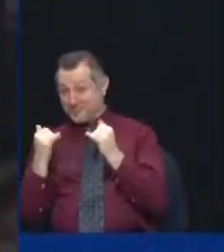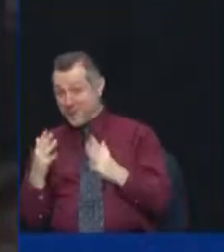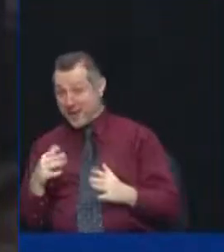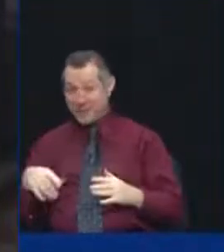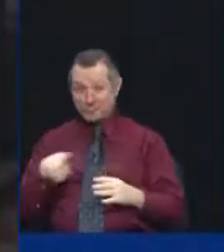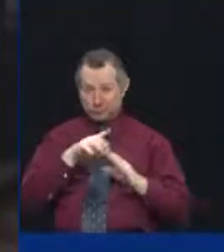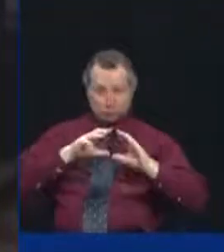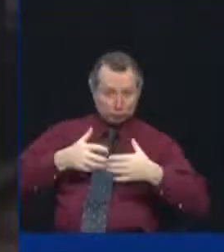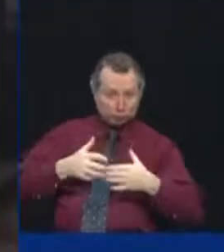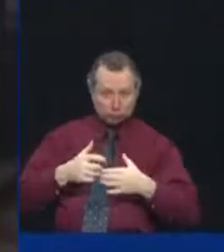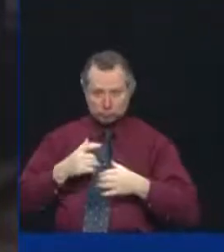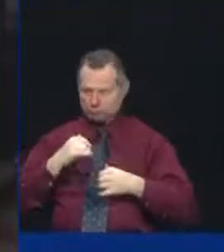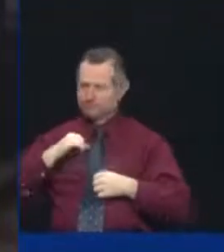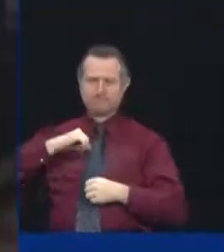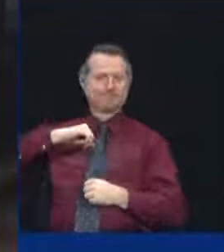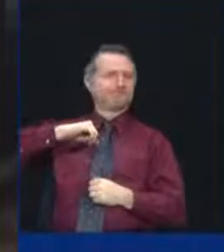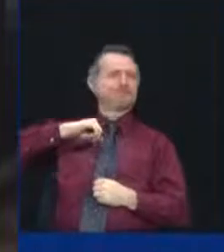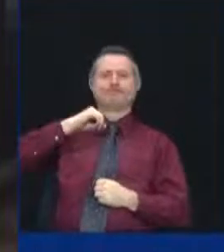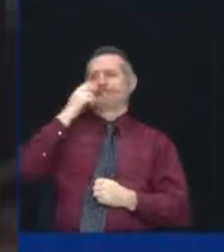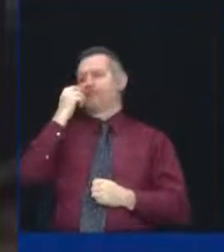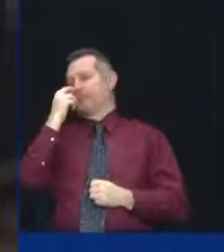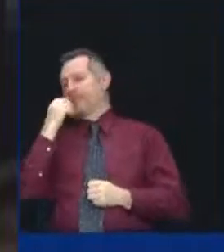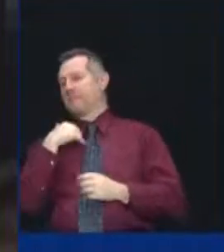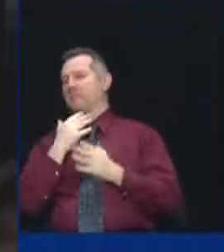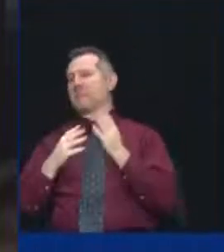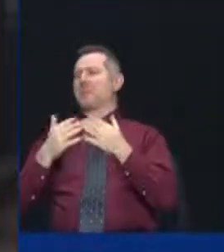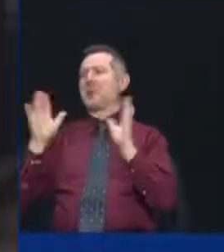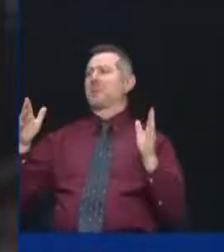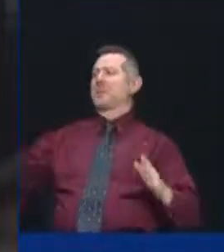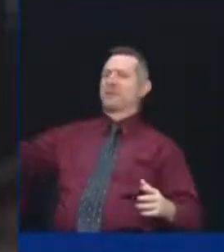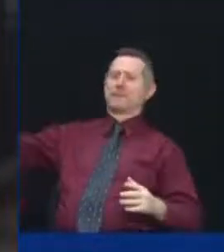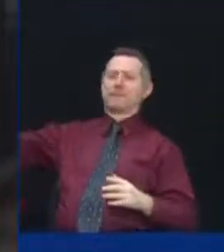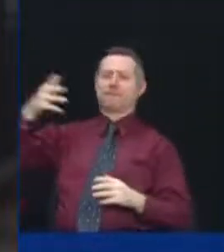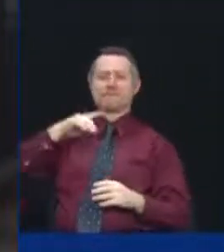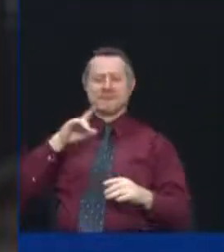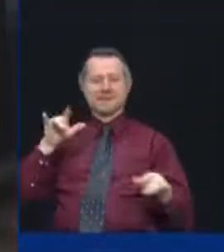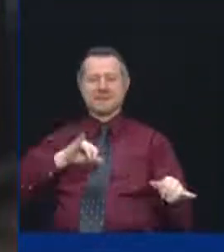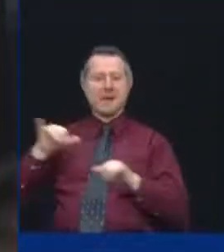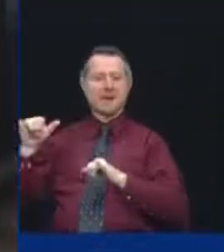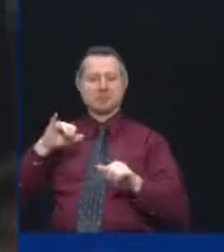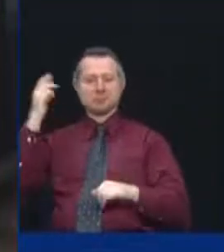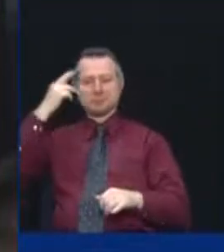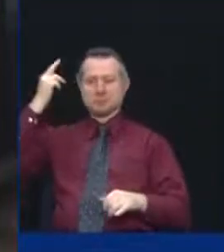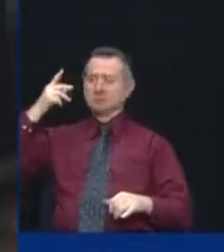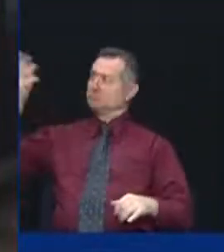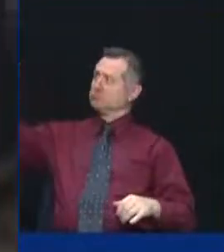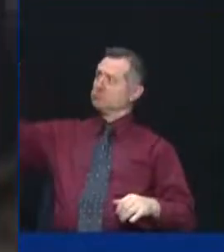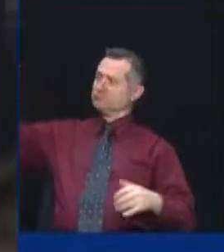see publicly. And all of the same reasons are being